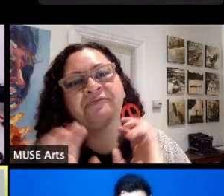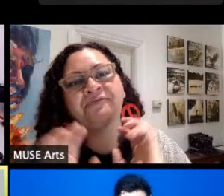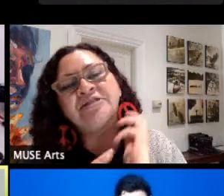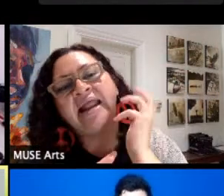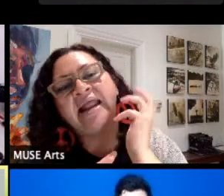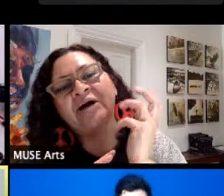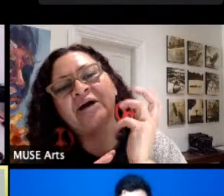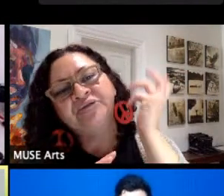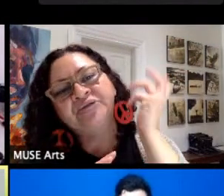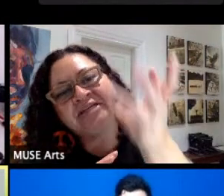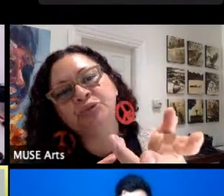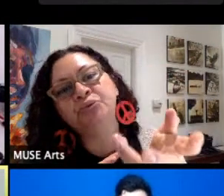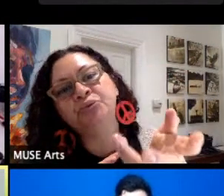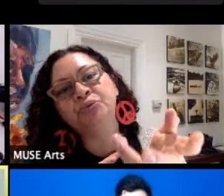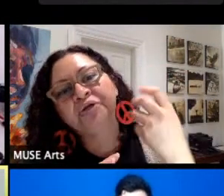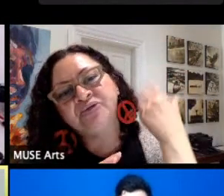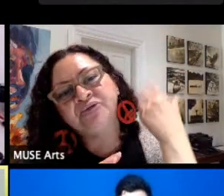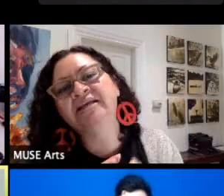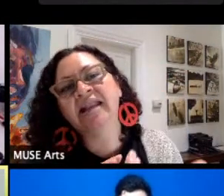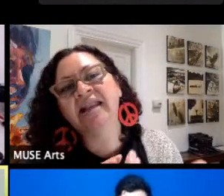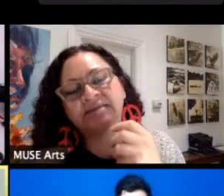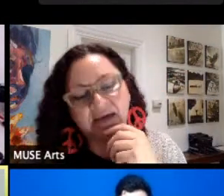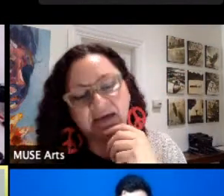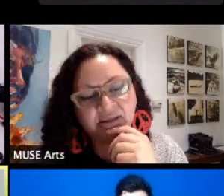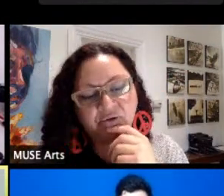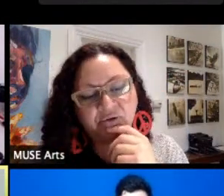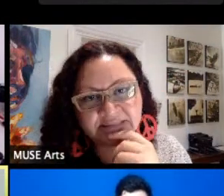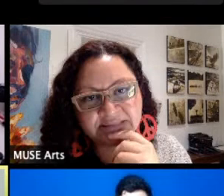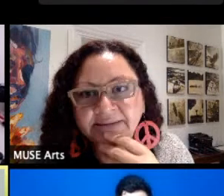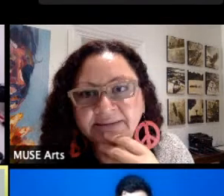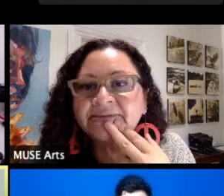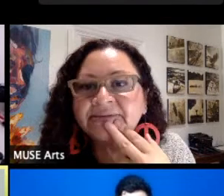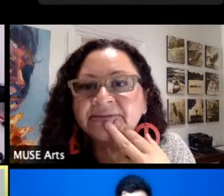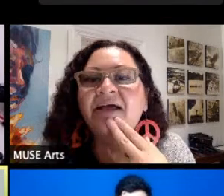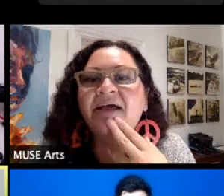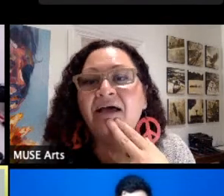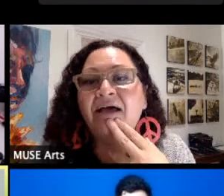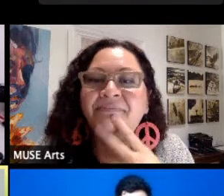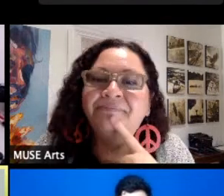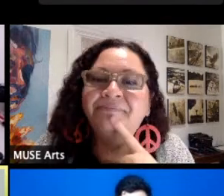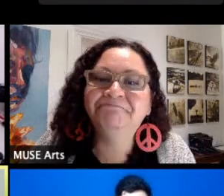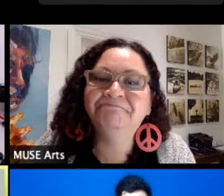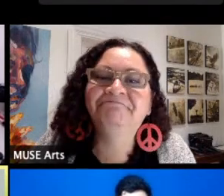see through, to see the light at the other side. Ah.